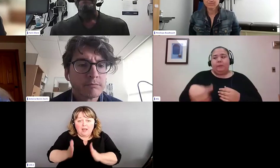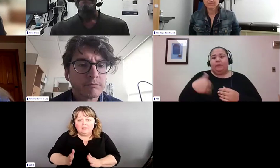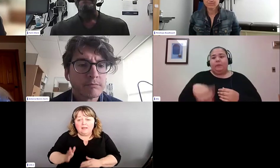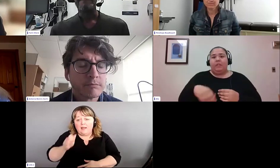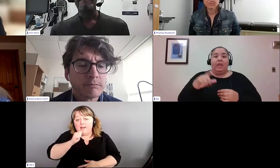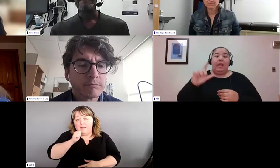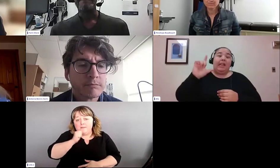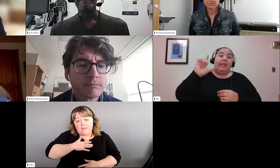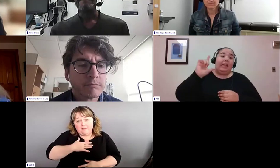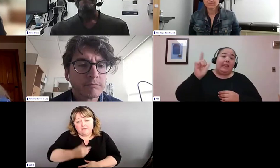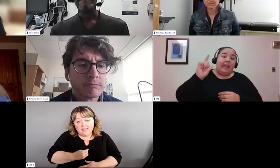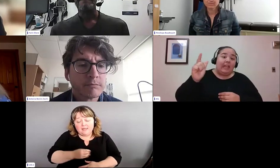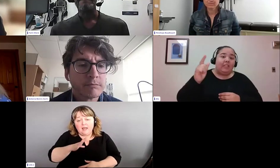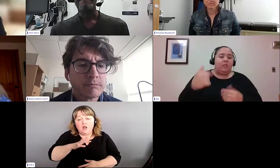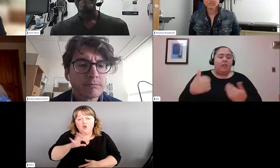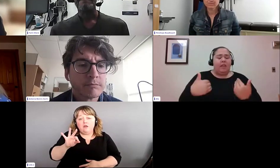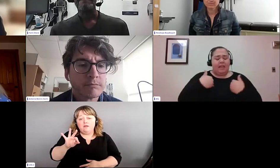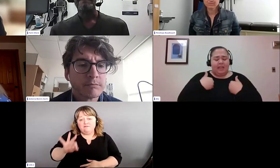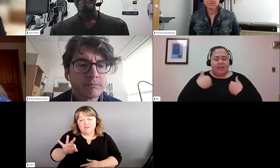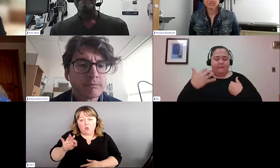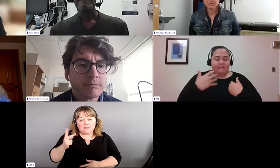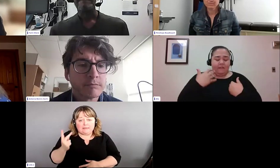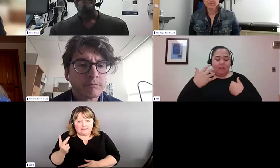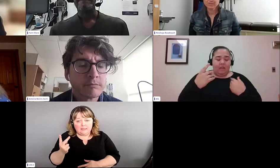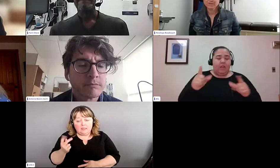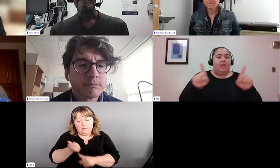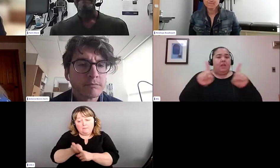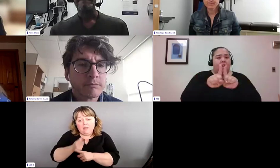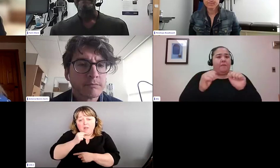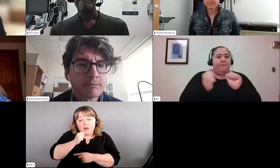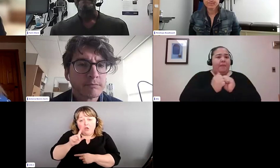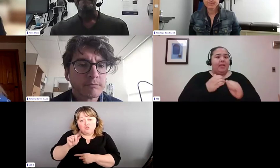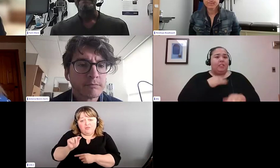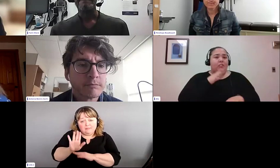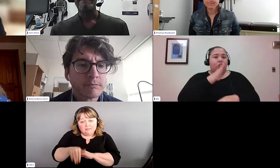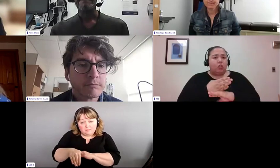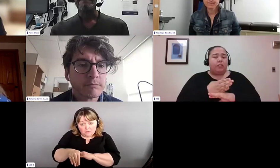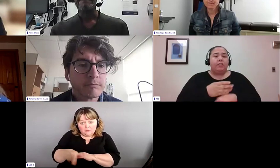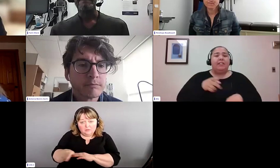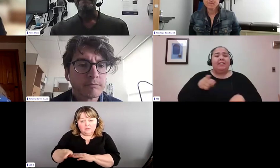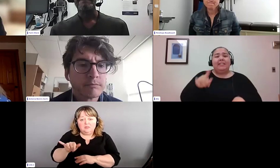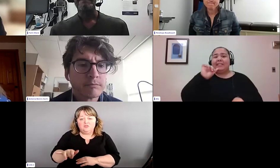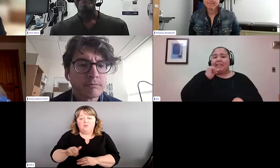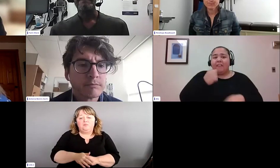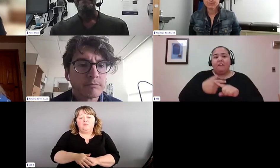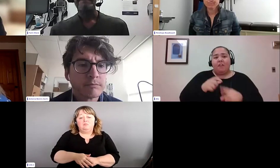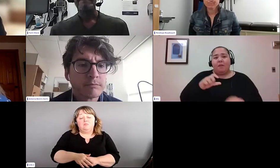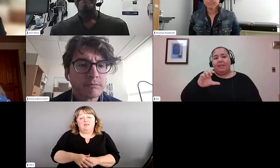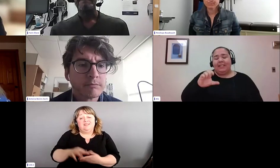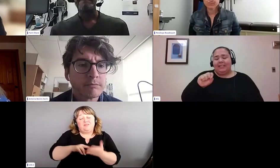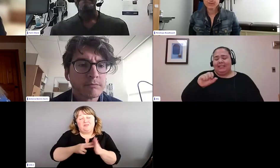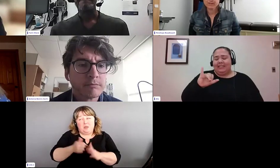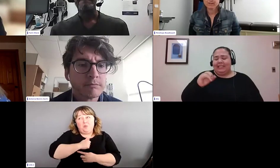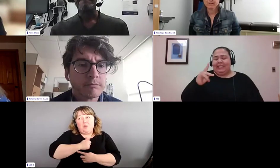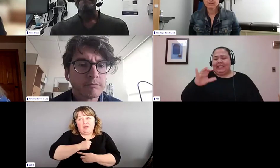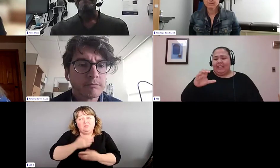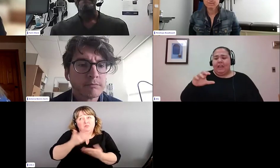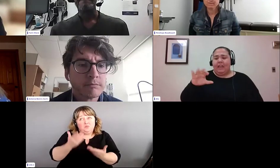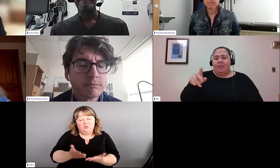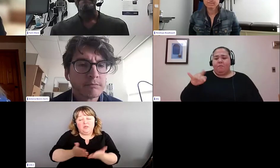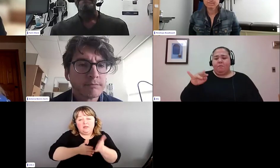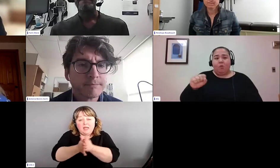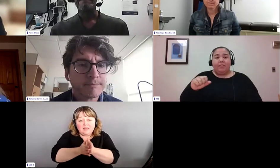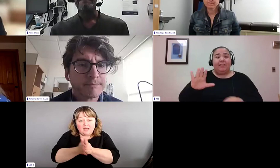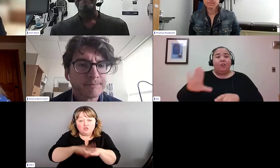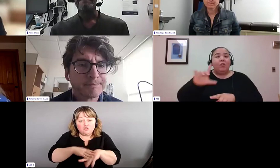having accompanied my daughter who was suffering from cystic fibrosis and who passed away in her 20s, I